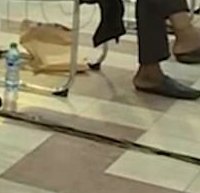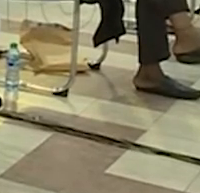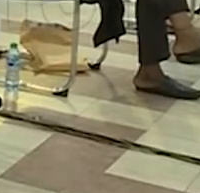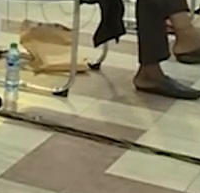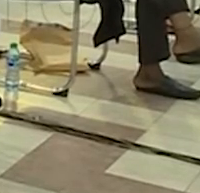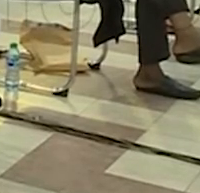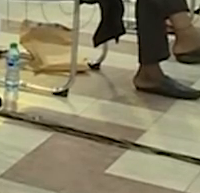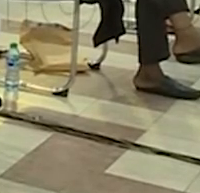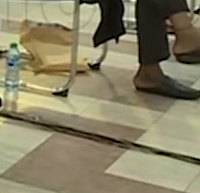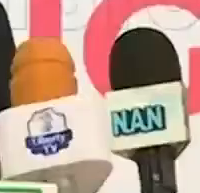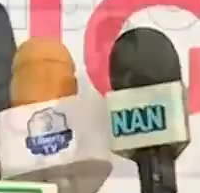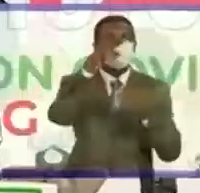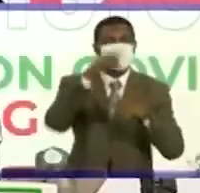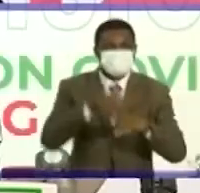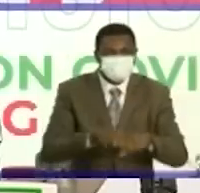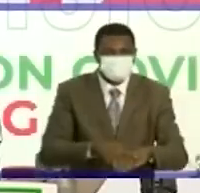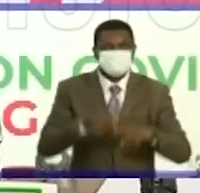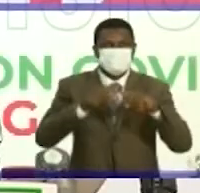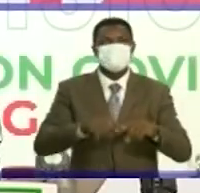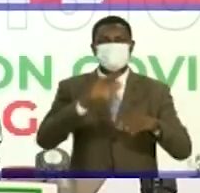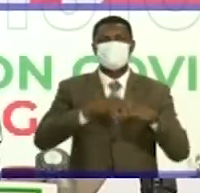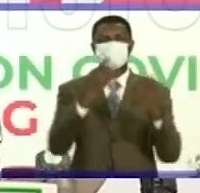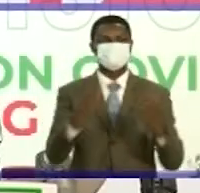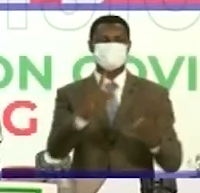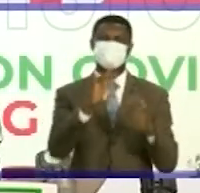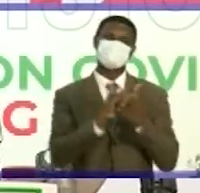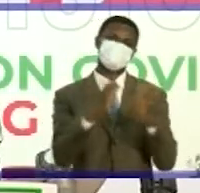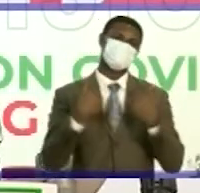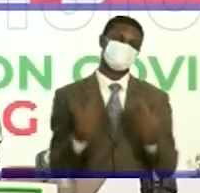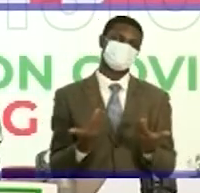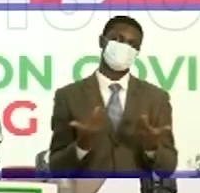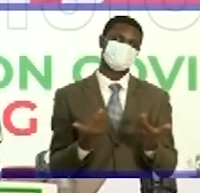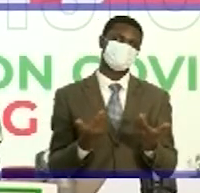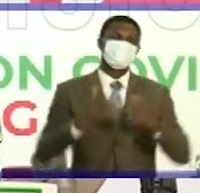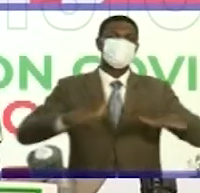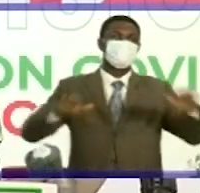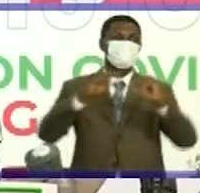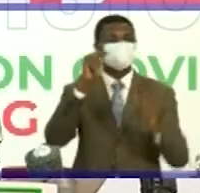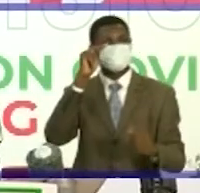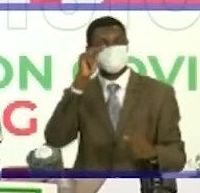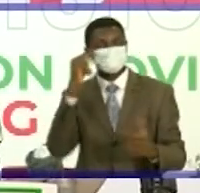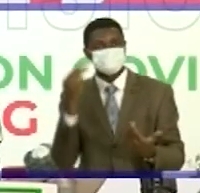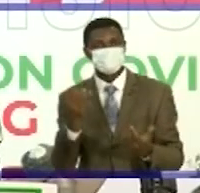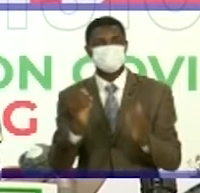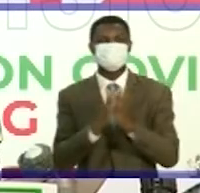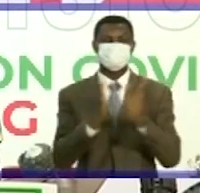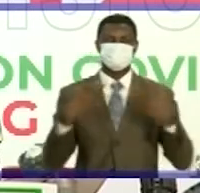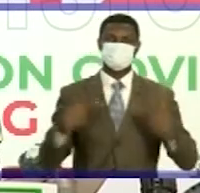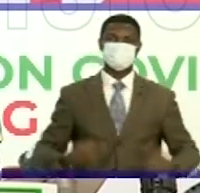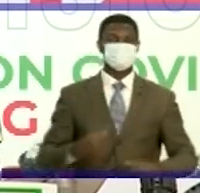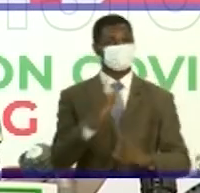resources that you have to focus on that. But my message really is, across the country, the public health response is actually